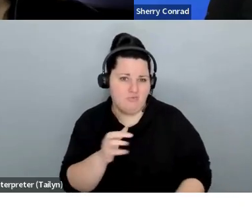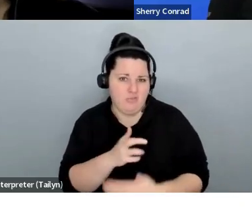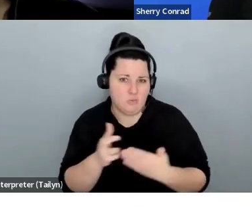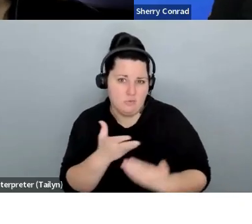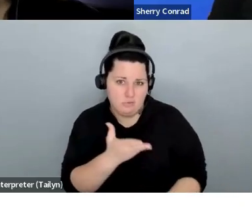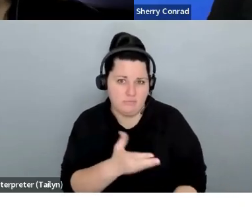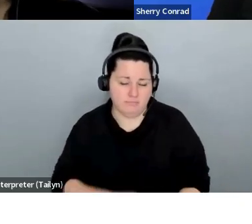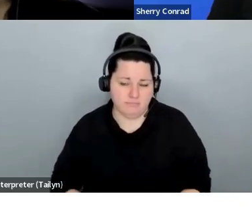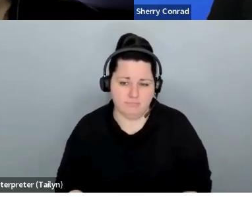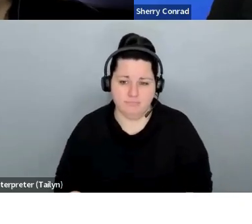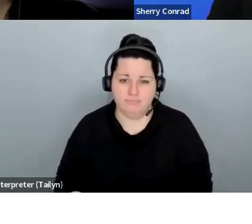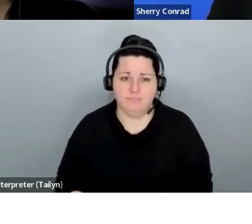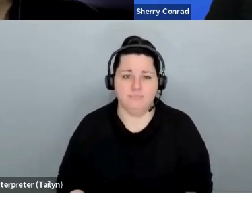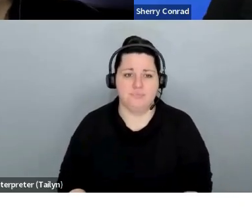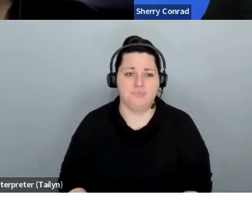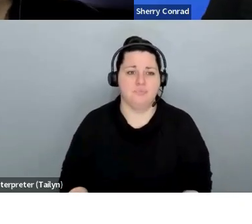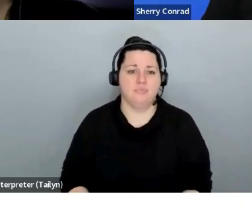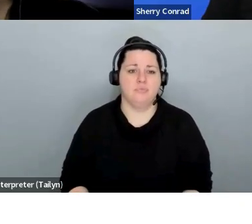resources.